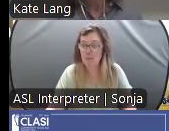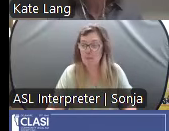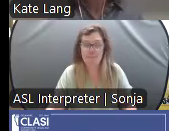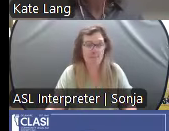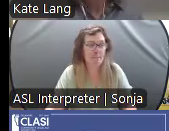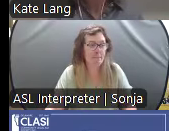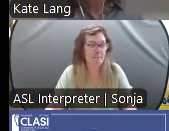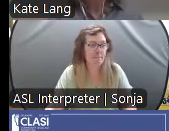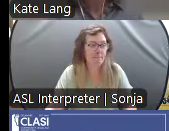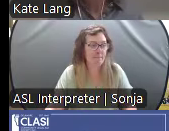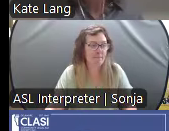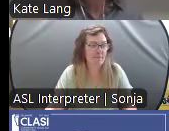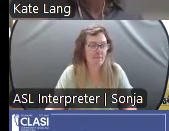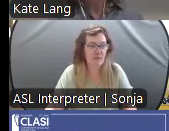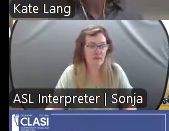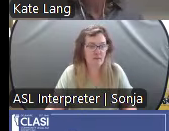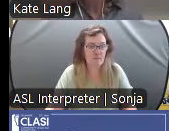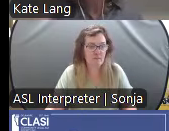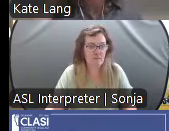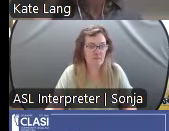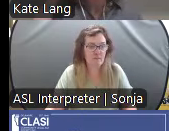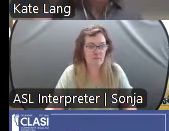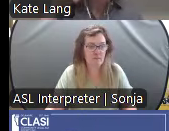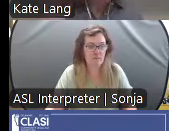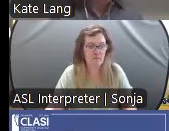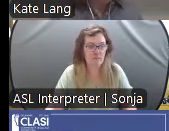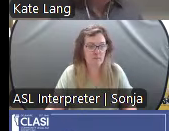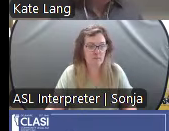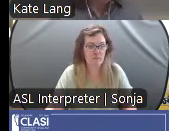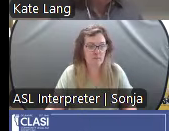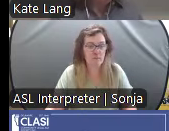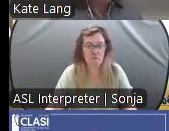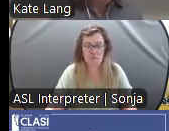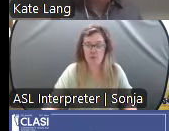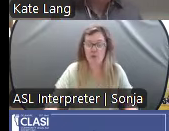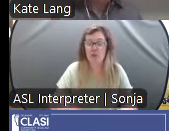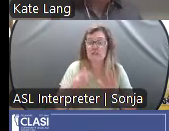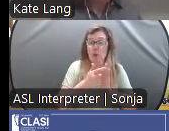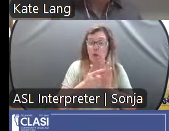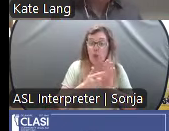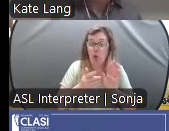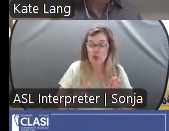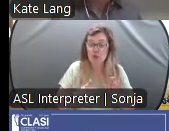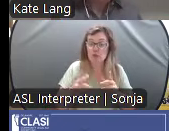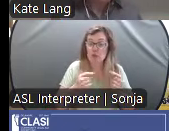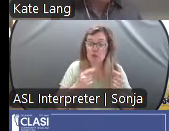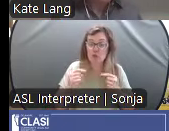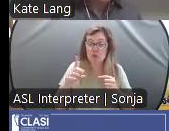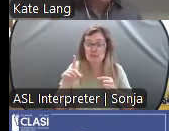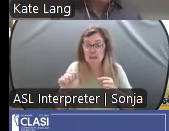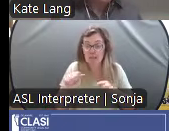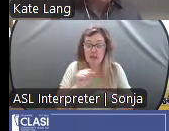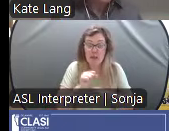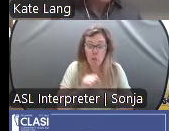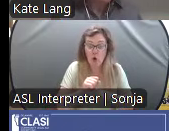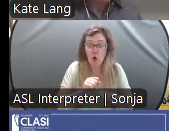out in the community, even amongst lawyers who do disability work. There is a big perception that you cannot apply for both. There's